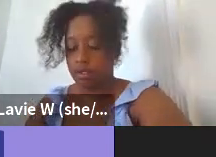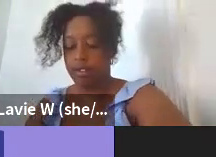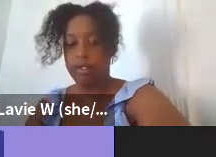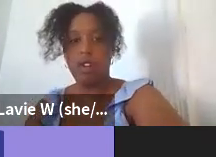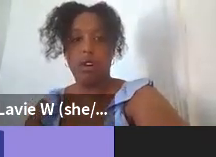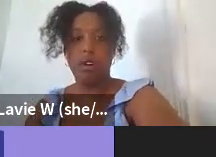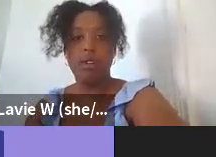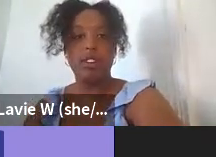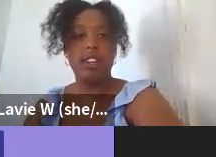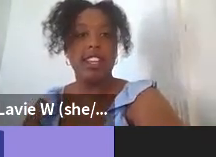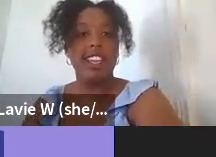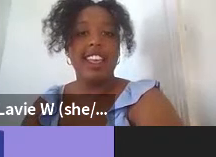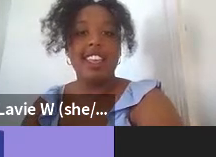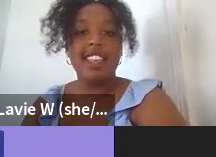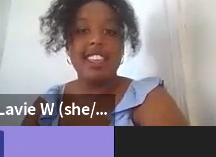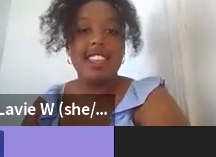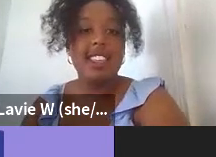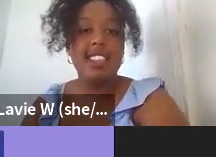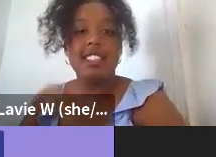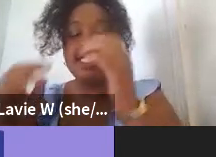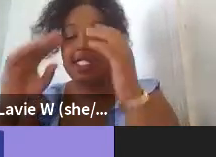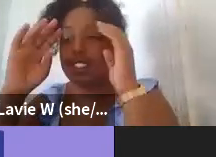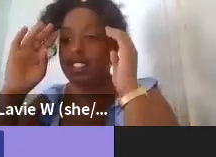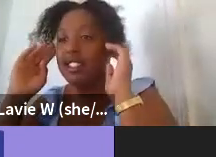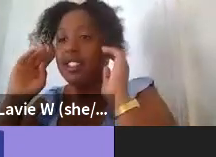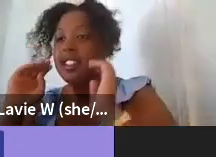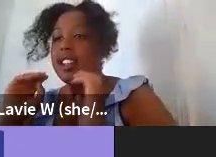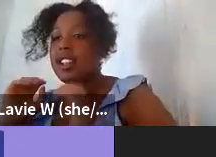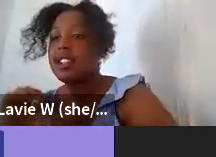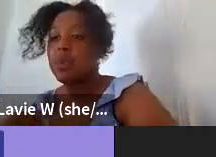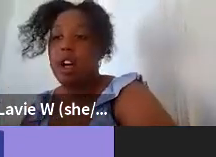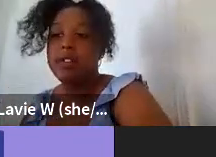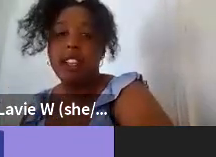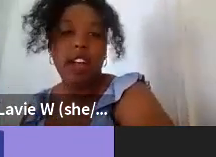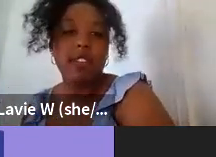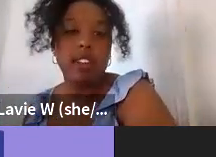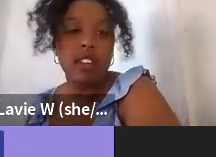Hello. So it is